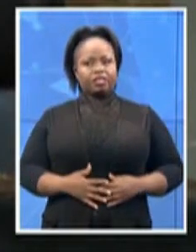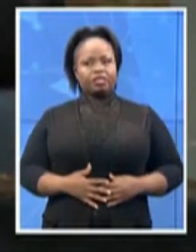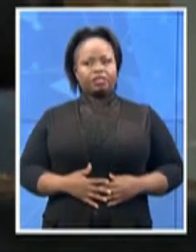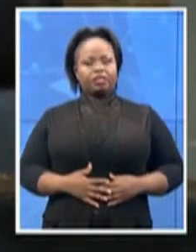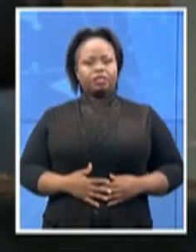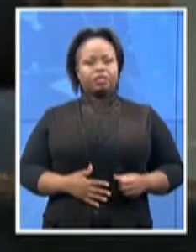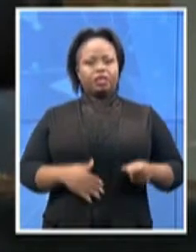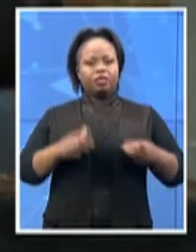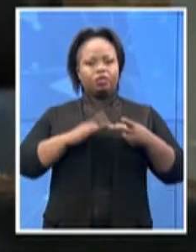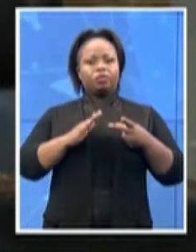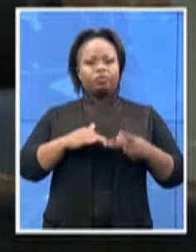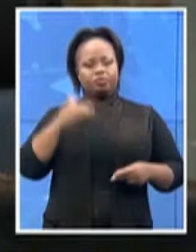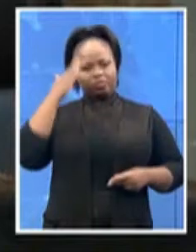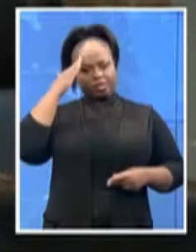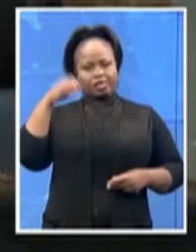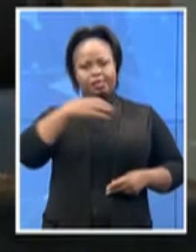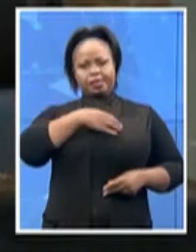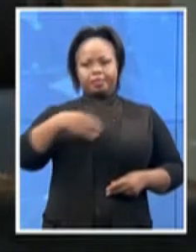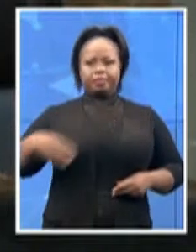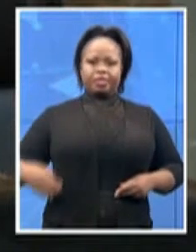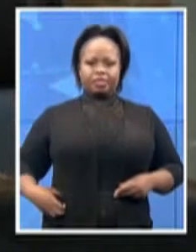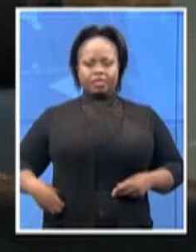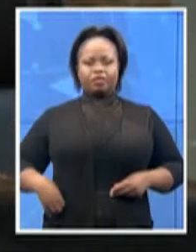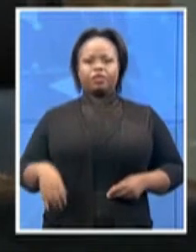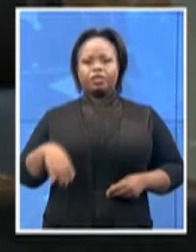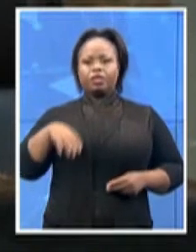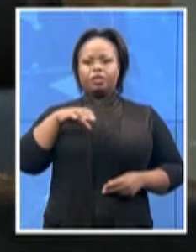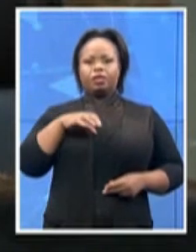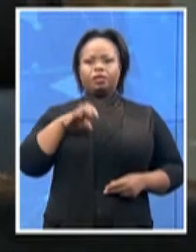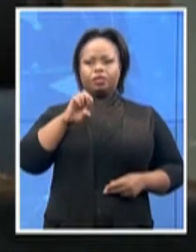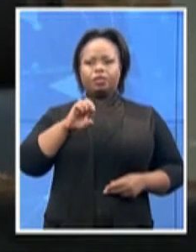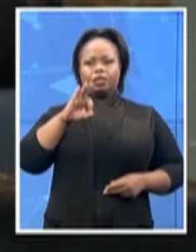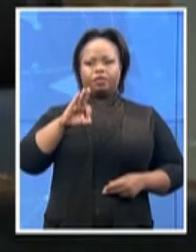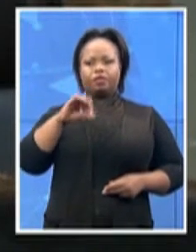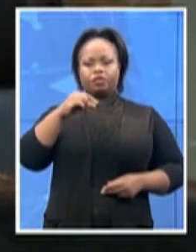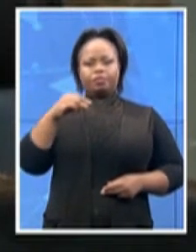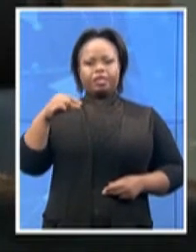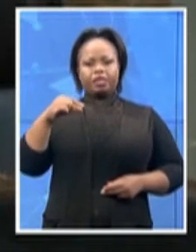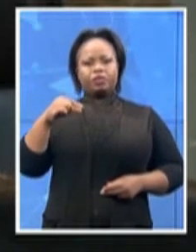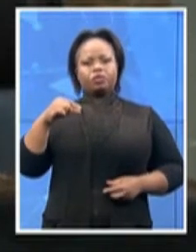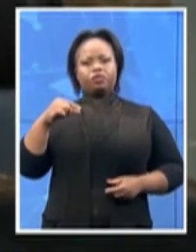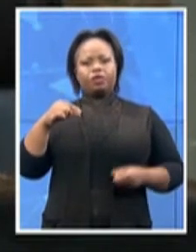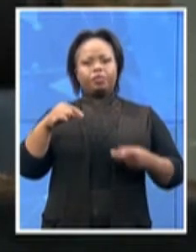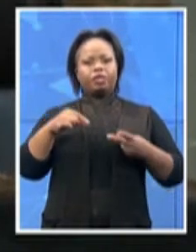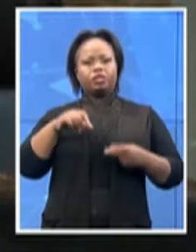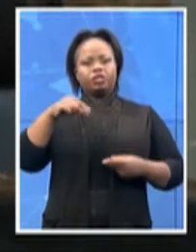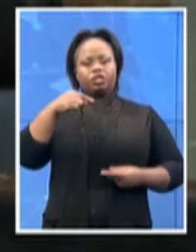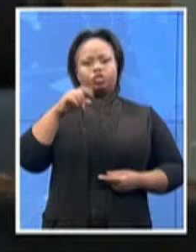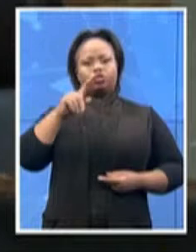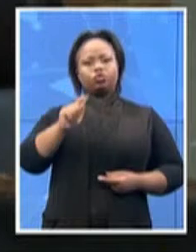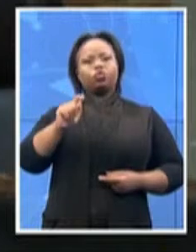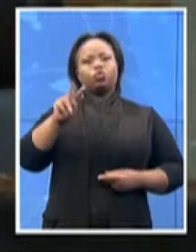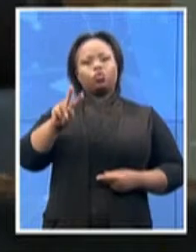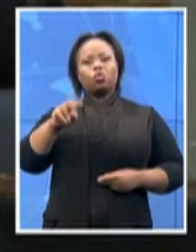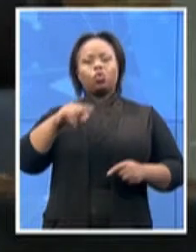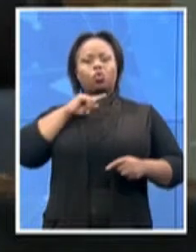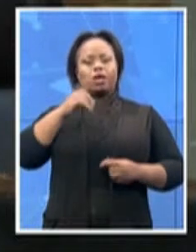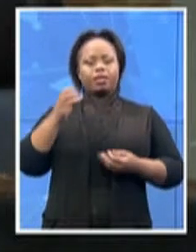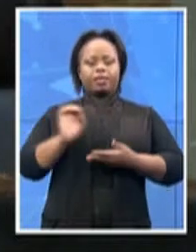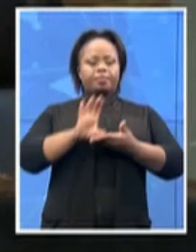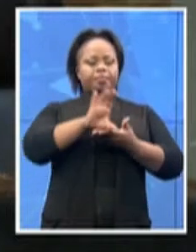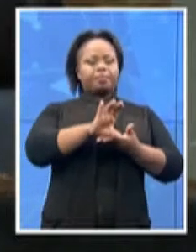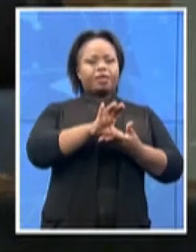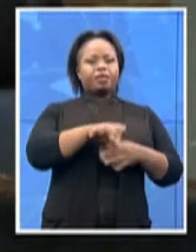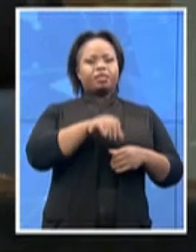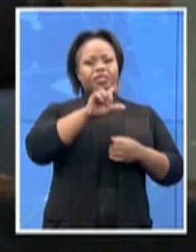the EFG2 trust account was a donation to the CR17 campaign. And he sought to correct